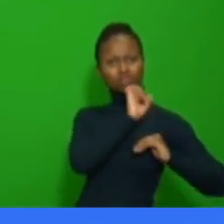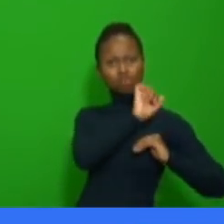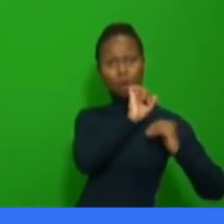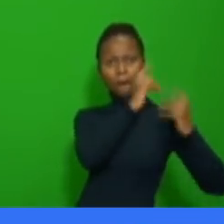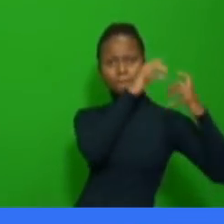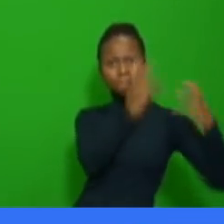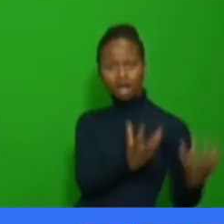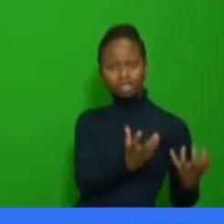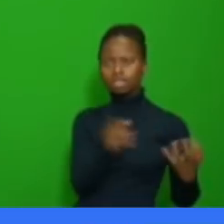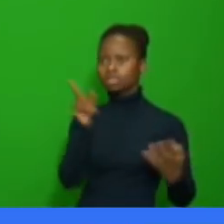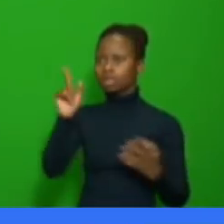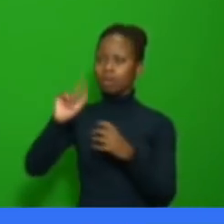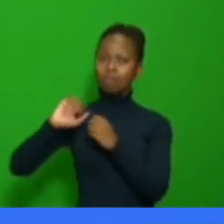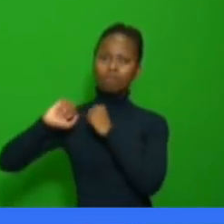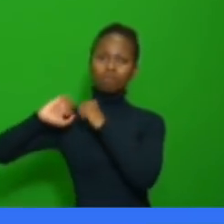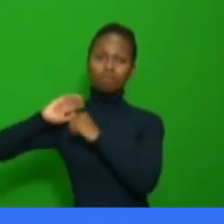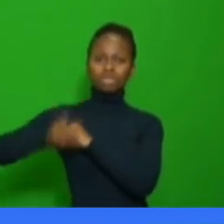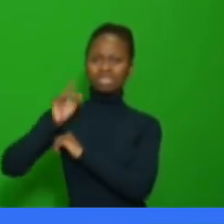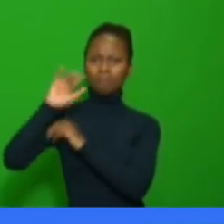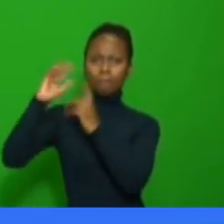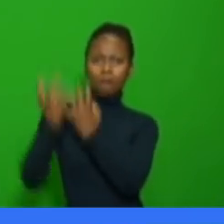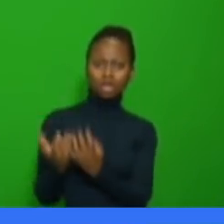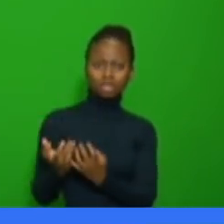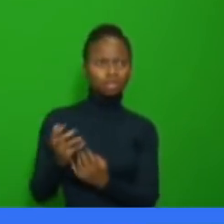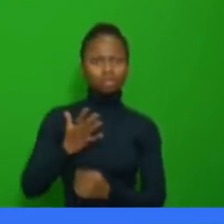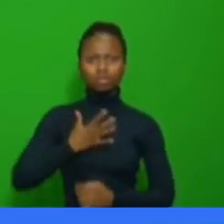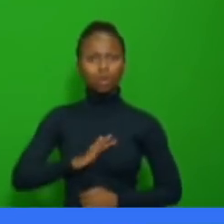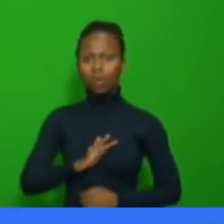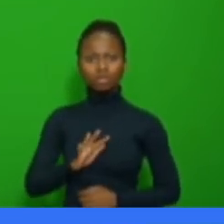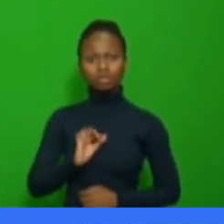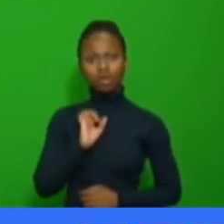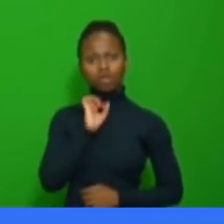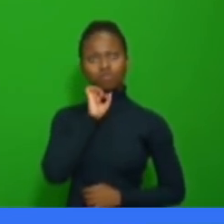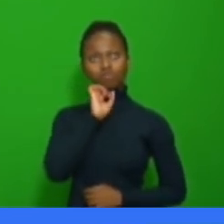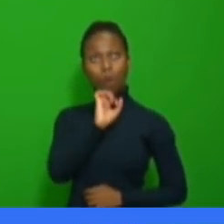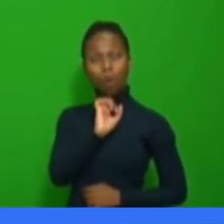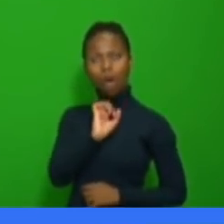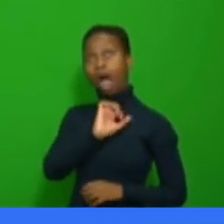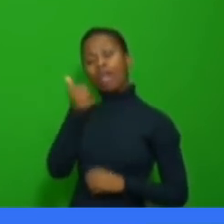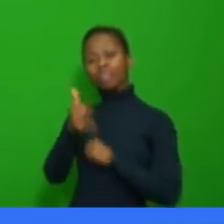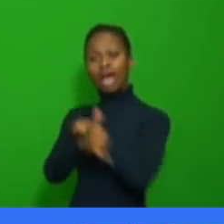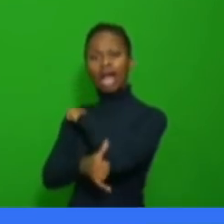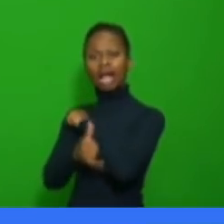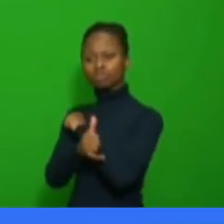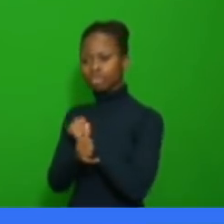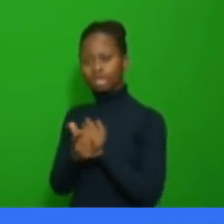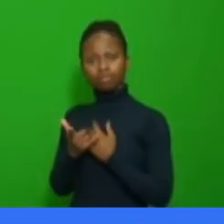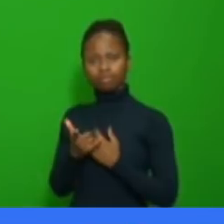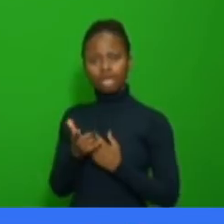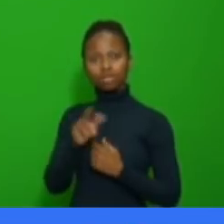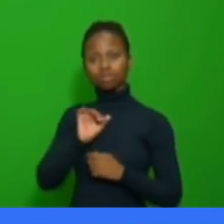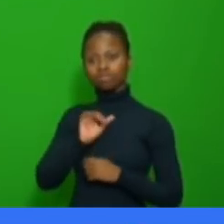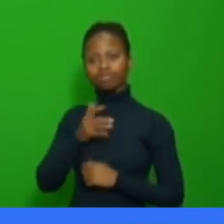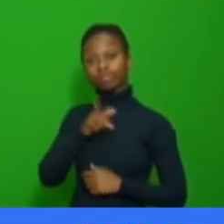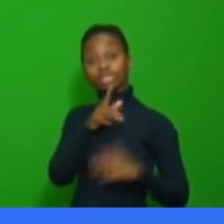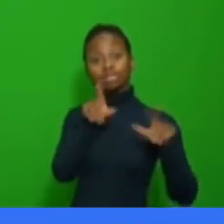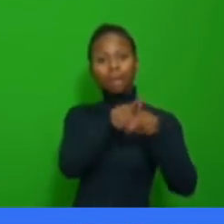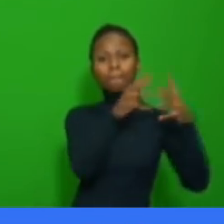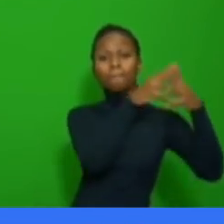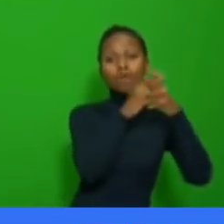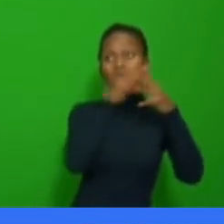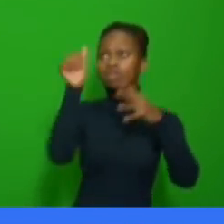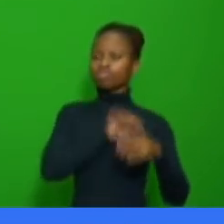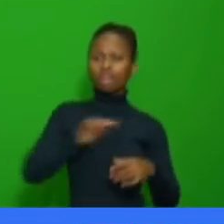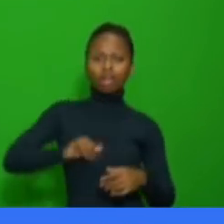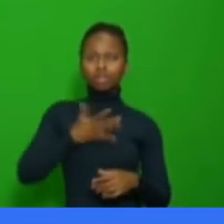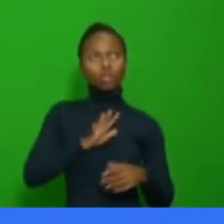You do not want other countries to have access to your market, but you want access to other countries' markets. It's